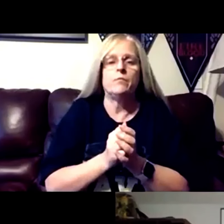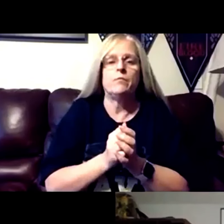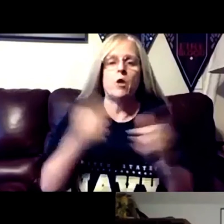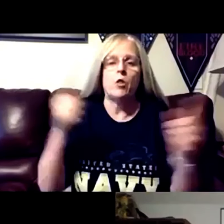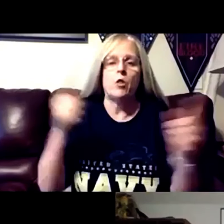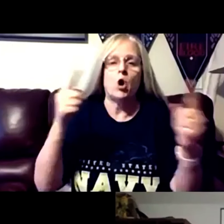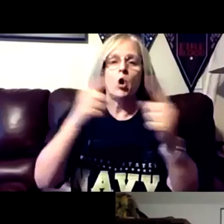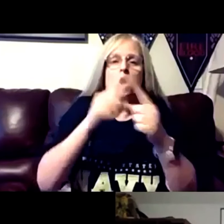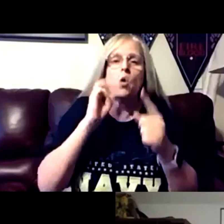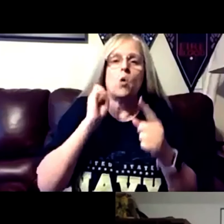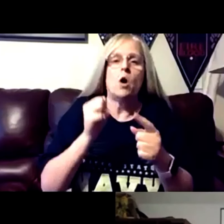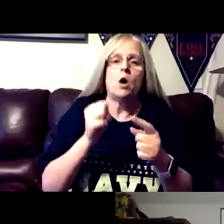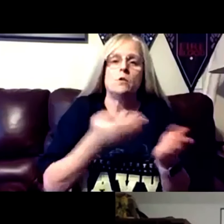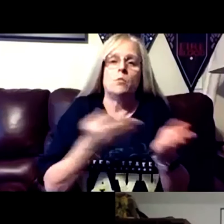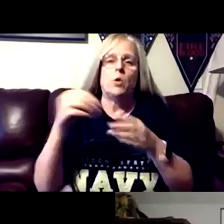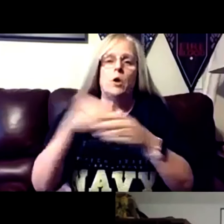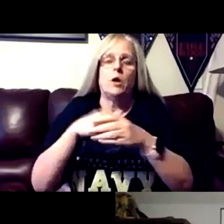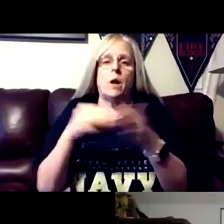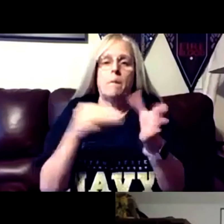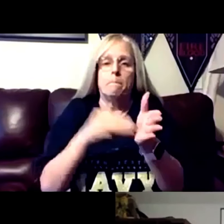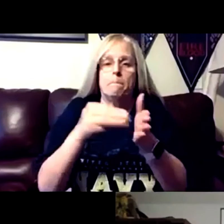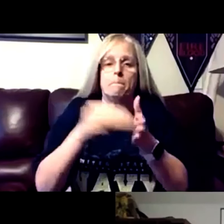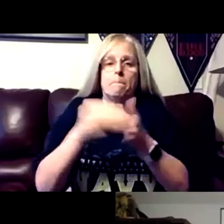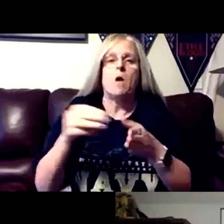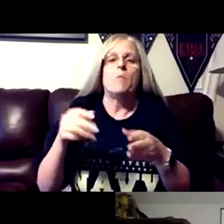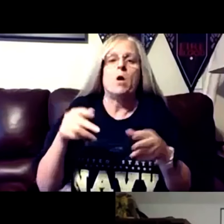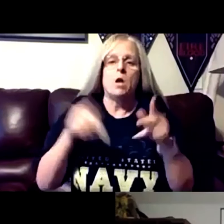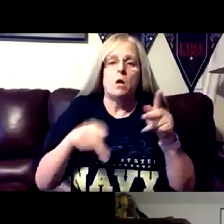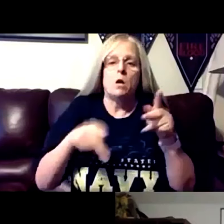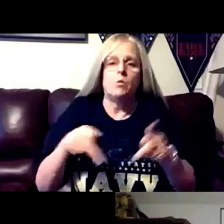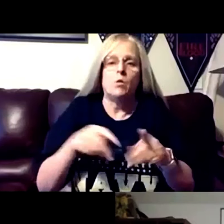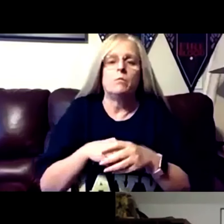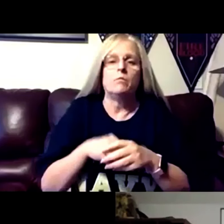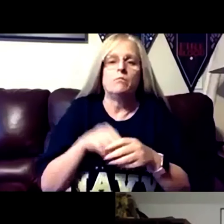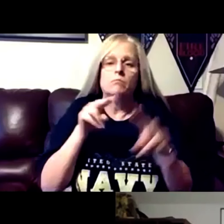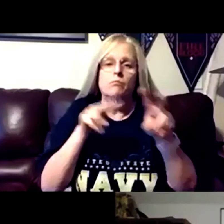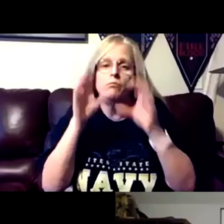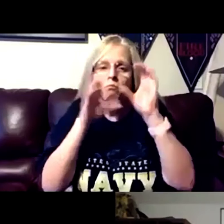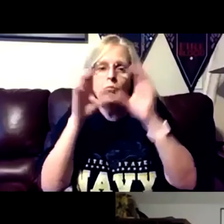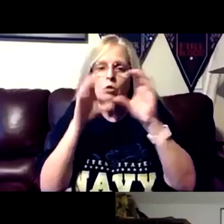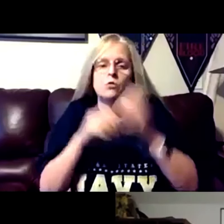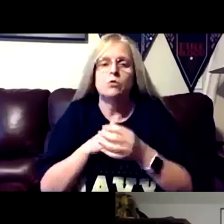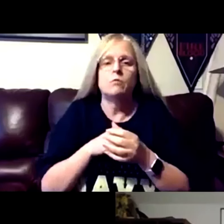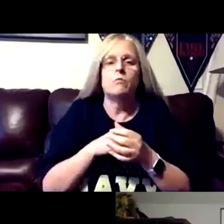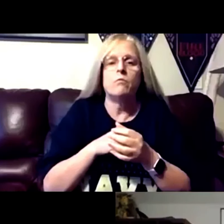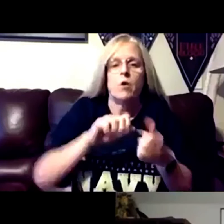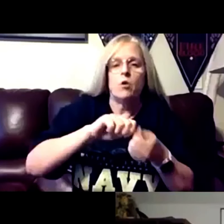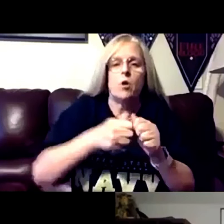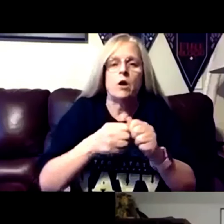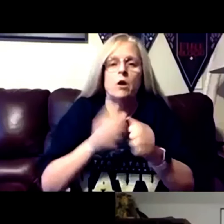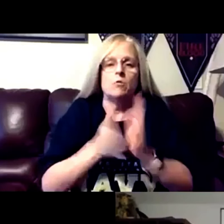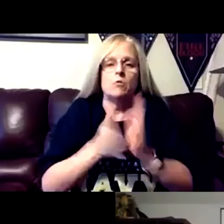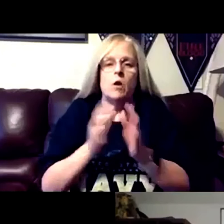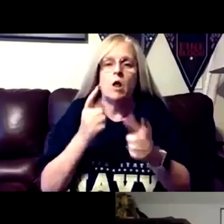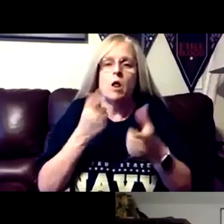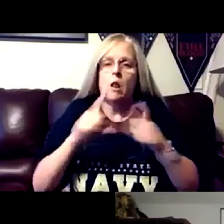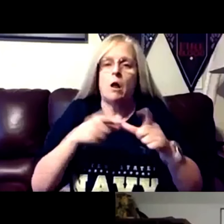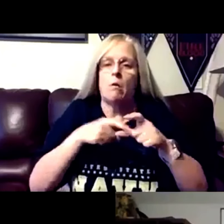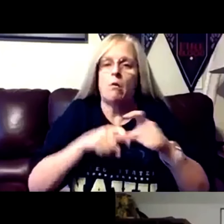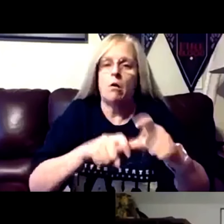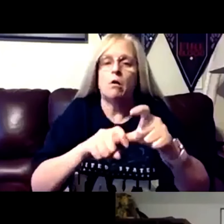to bring in 1 million opt-ins, and they put no time frames on it. So they just cranked up the traffic and let it run.